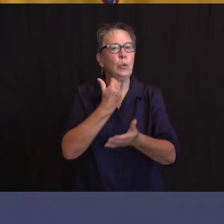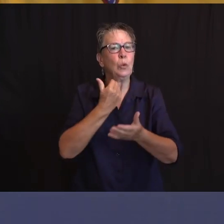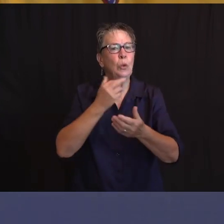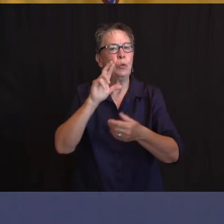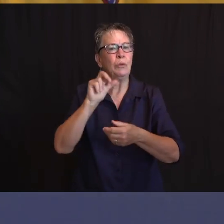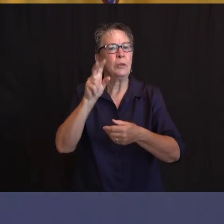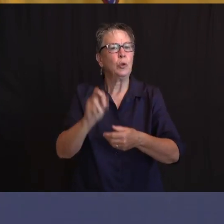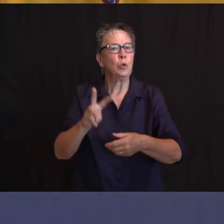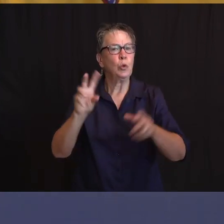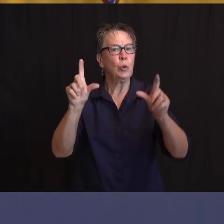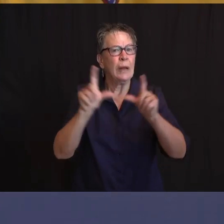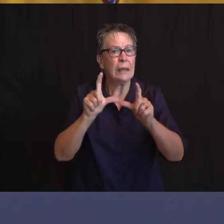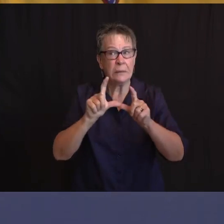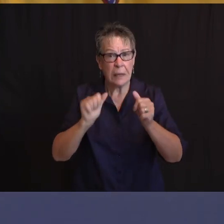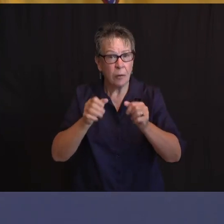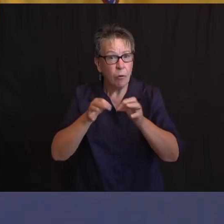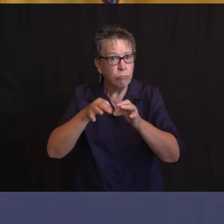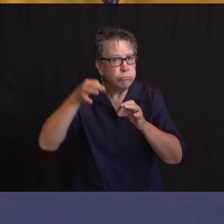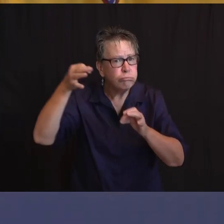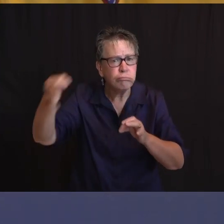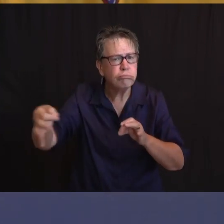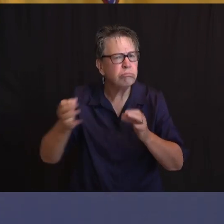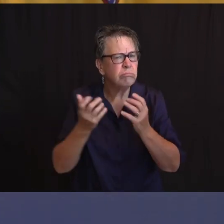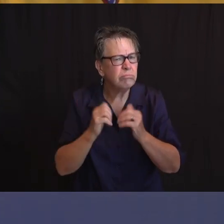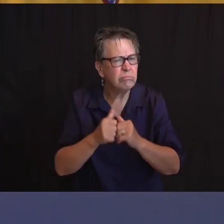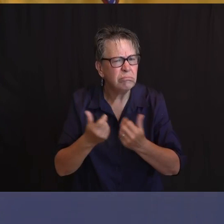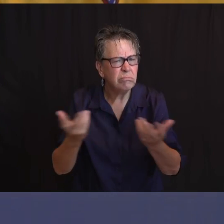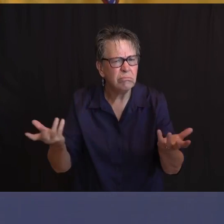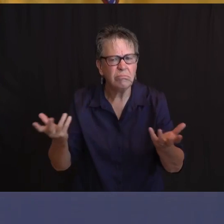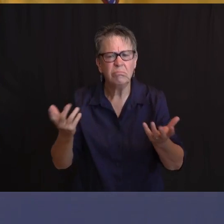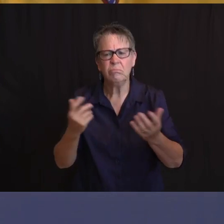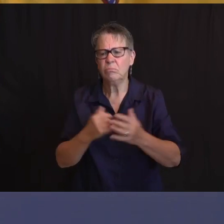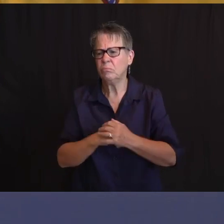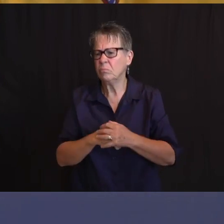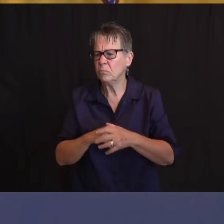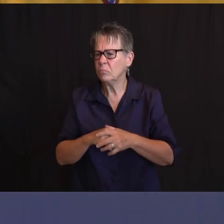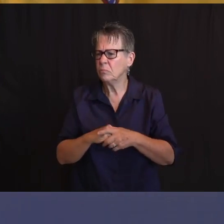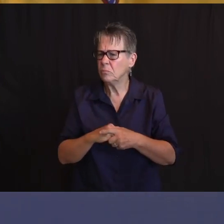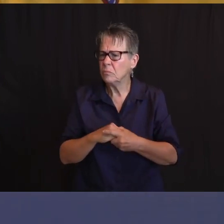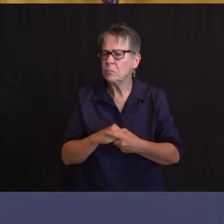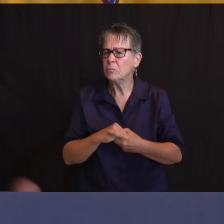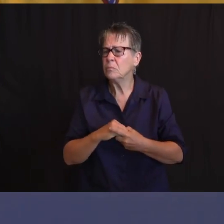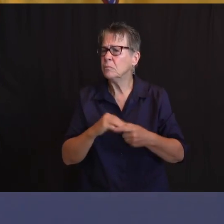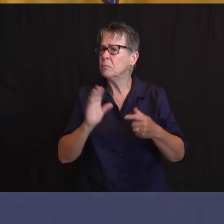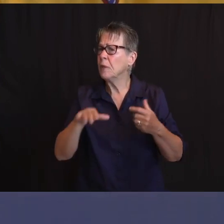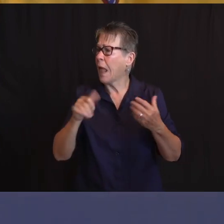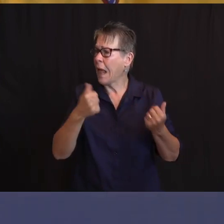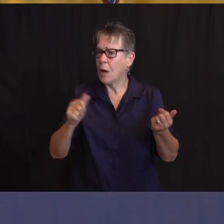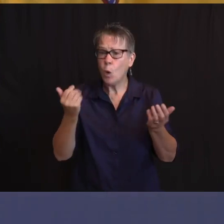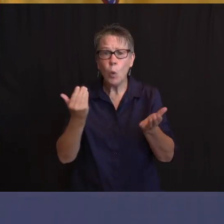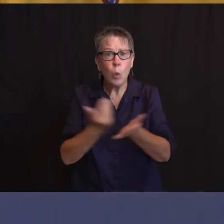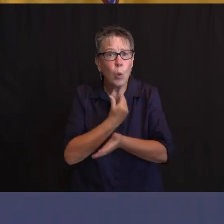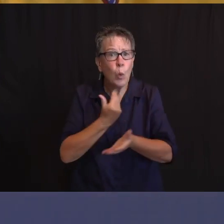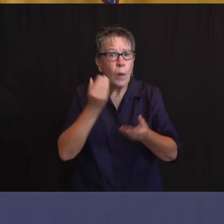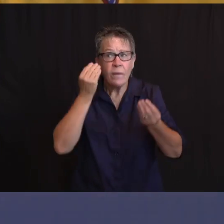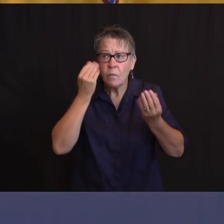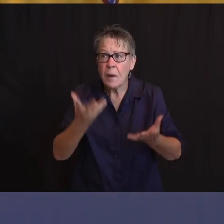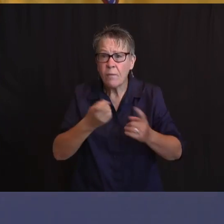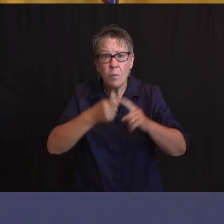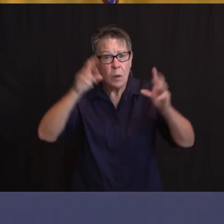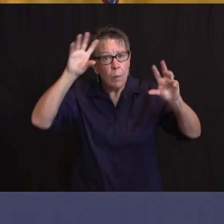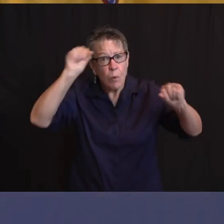On the last one, Matt, nothing new. That's something our team is still looking at, and I know Matt Placken, who's joined us. Matt, good to see